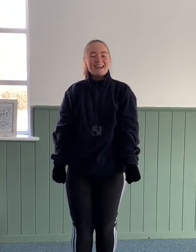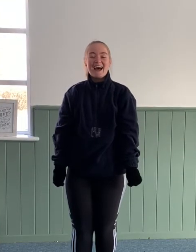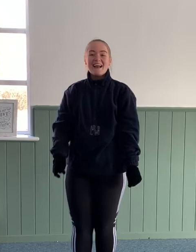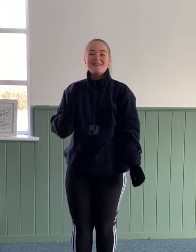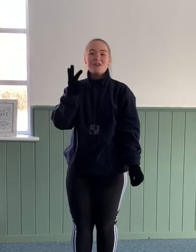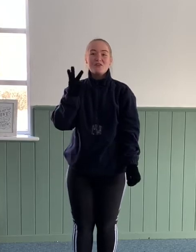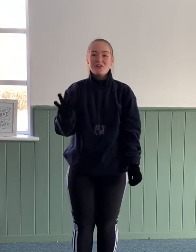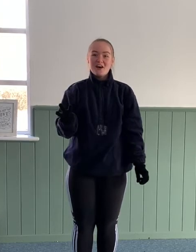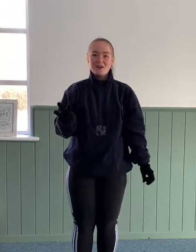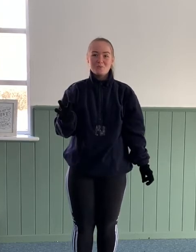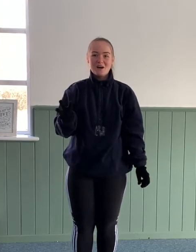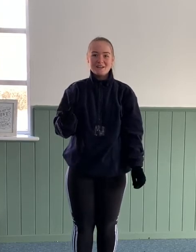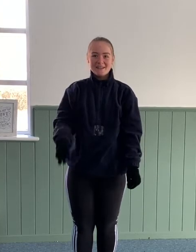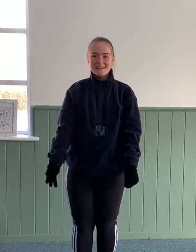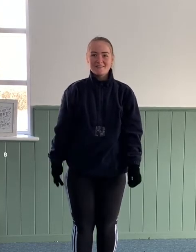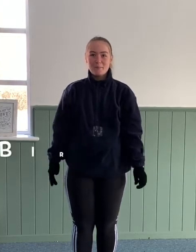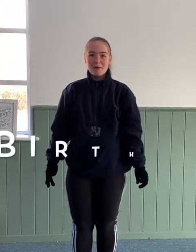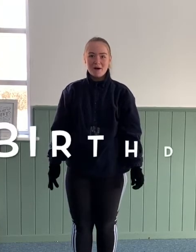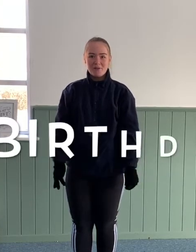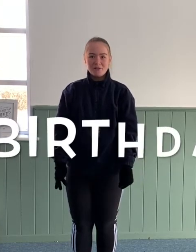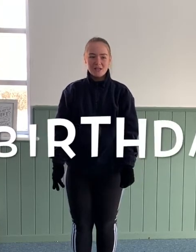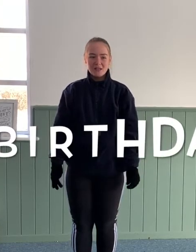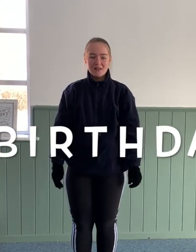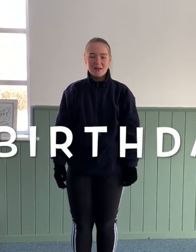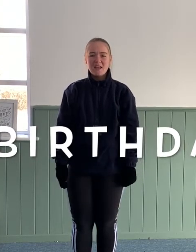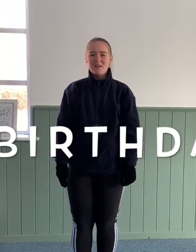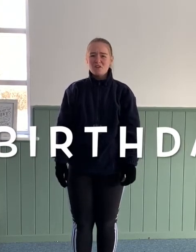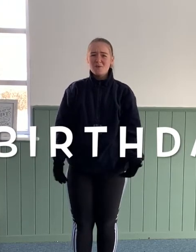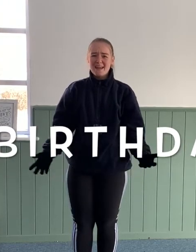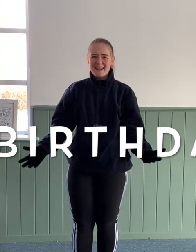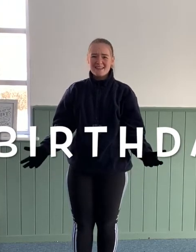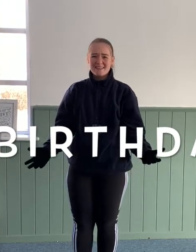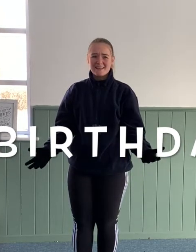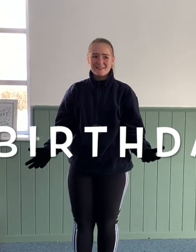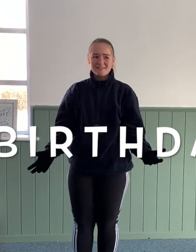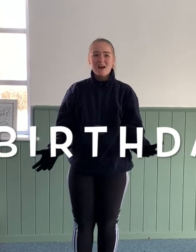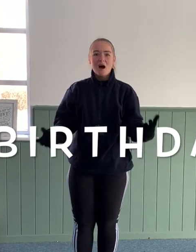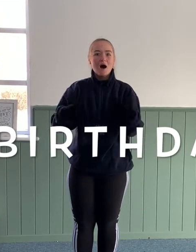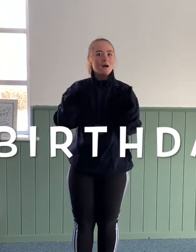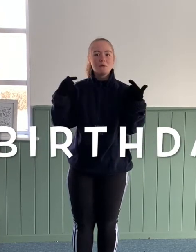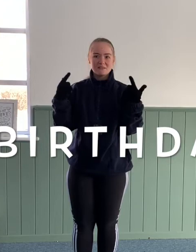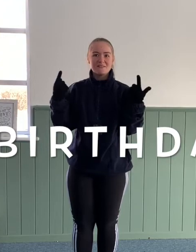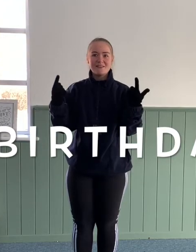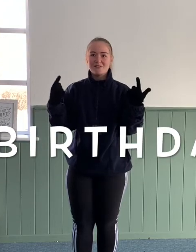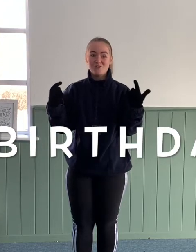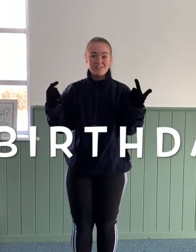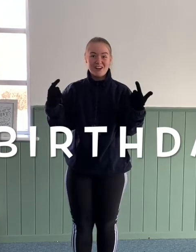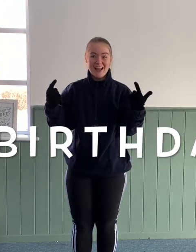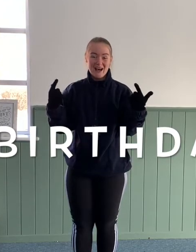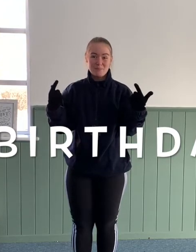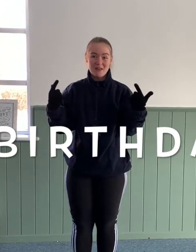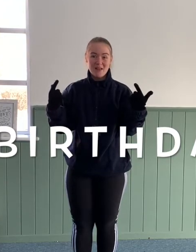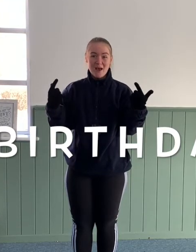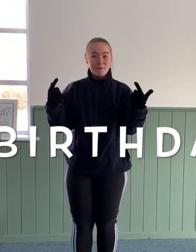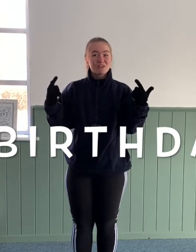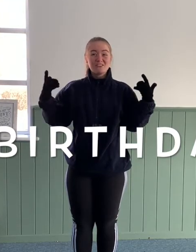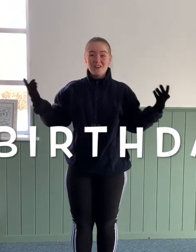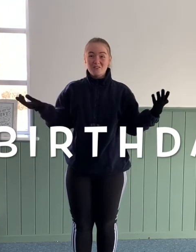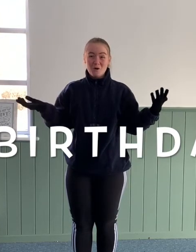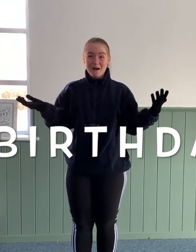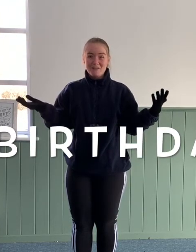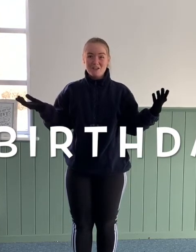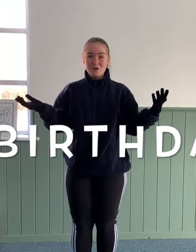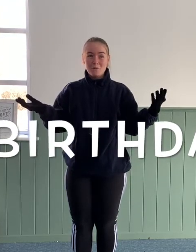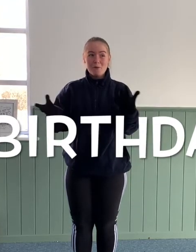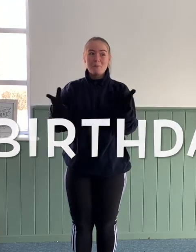Fantastic. And the third word is birthday. If you hear this, I want to see that you're really happy, because I don't